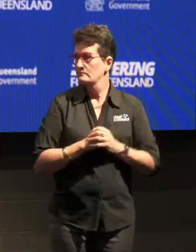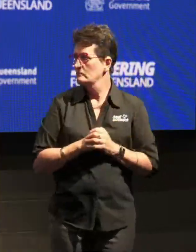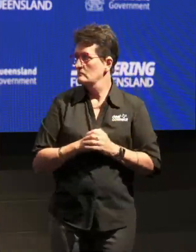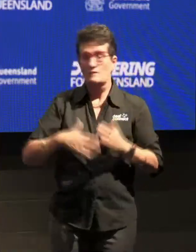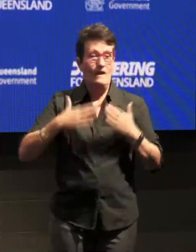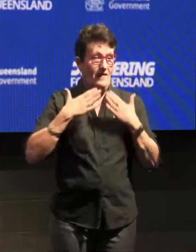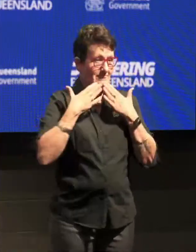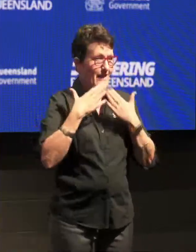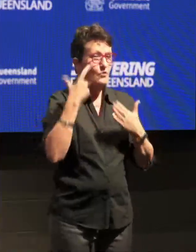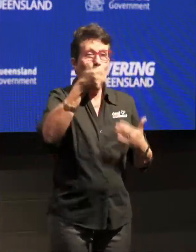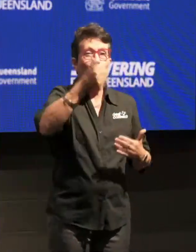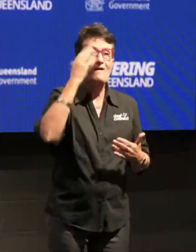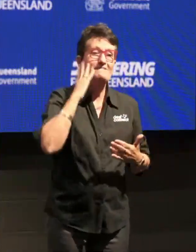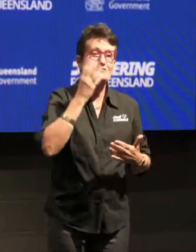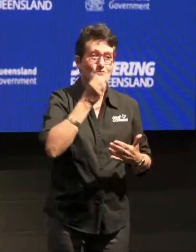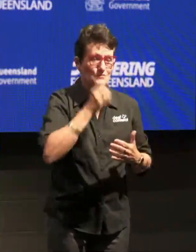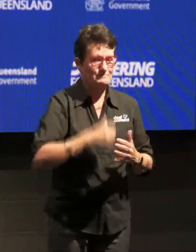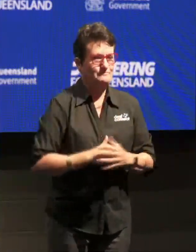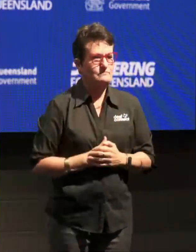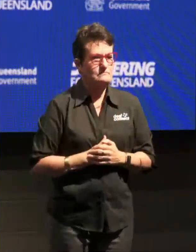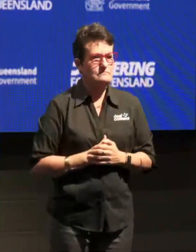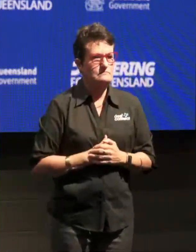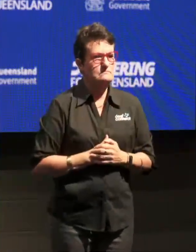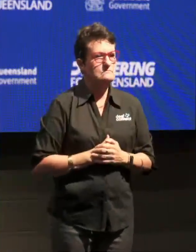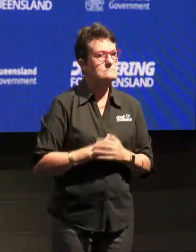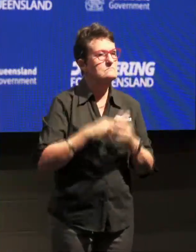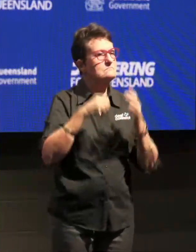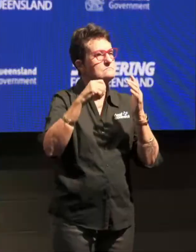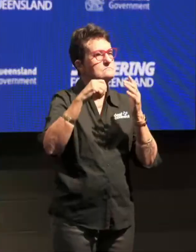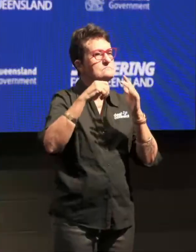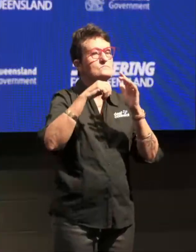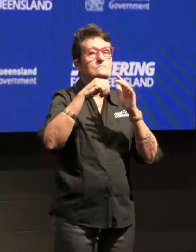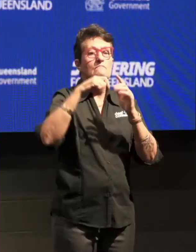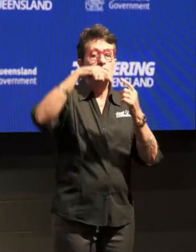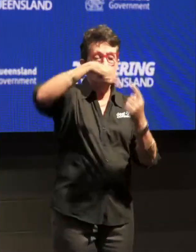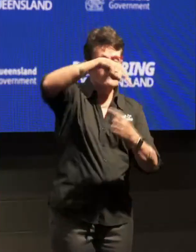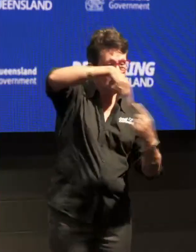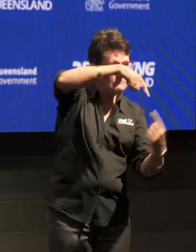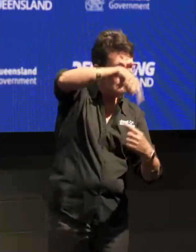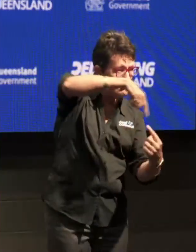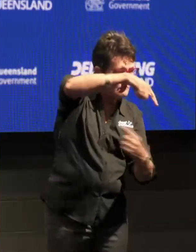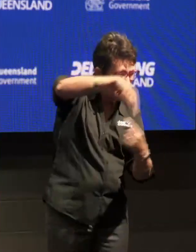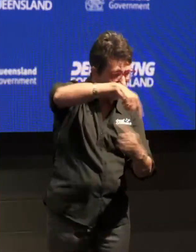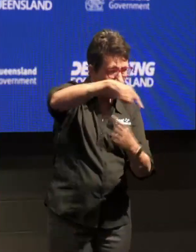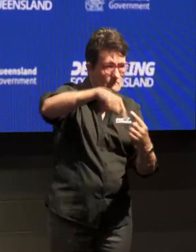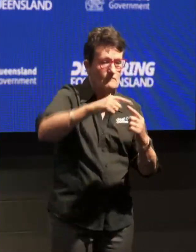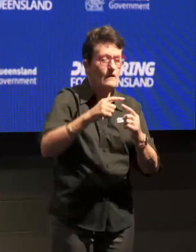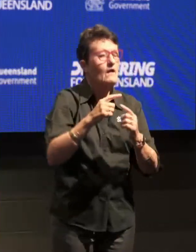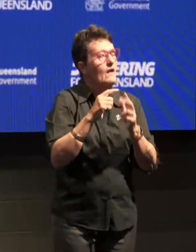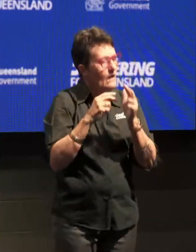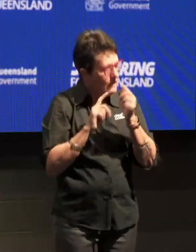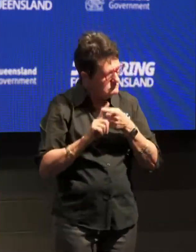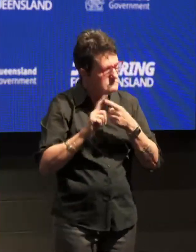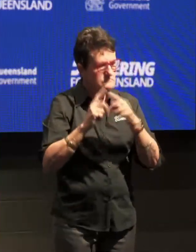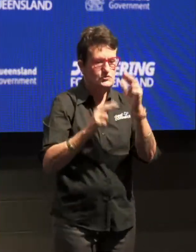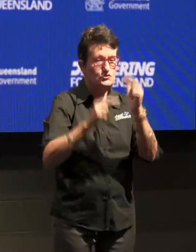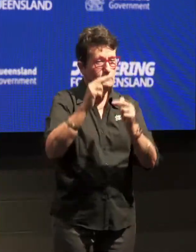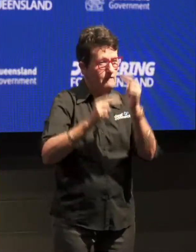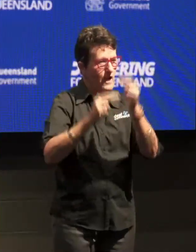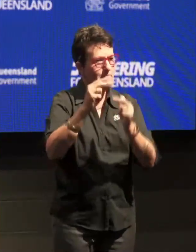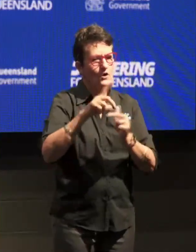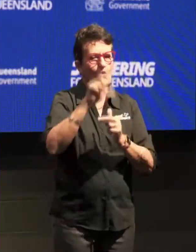Thanks, Premier, and good afternoon. Tropical Cyclone 12U is continuing to develop in the Coral Sea. It is